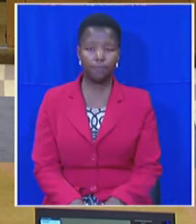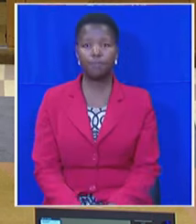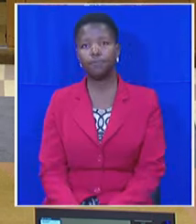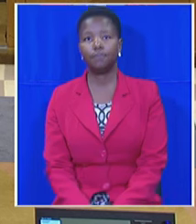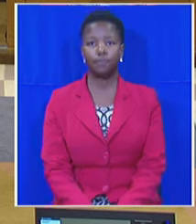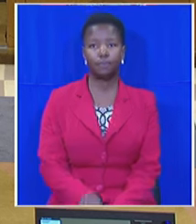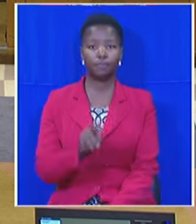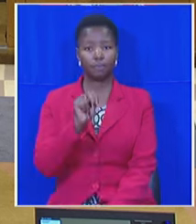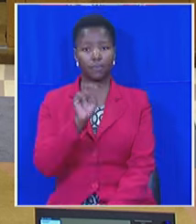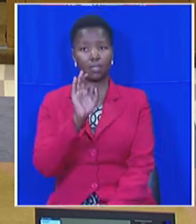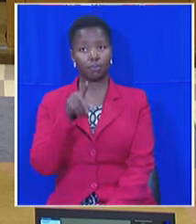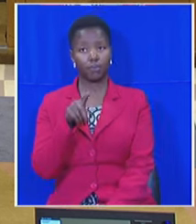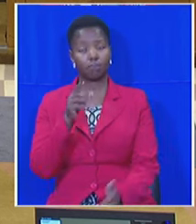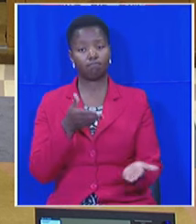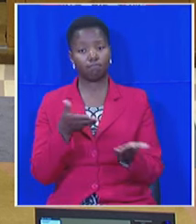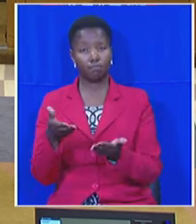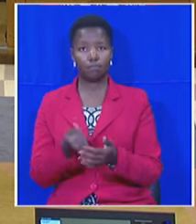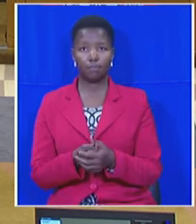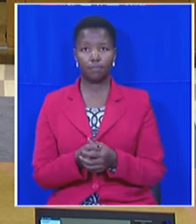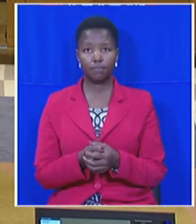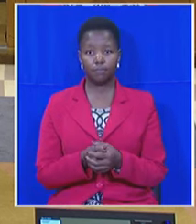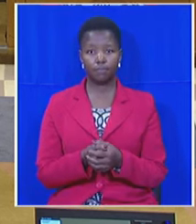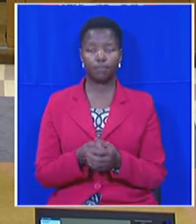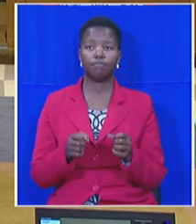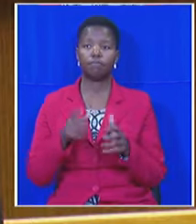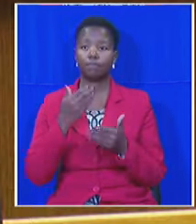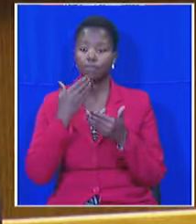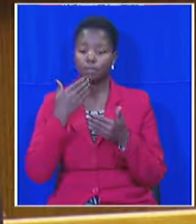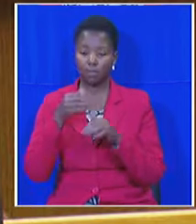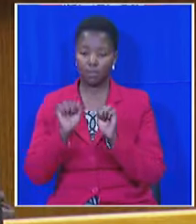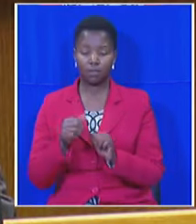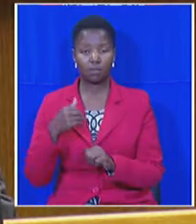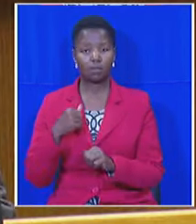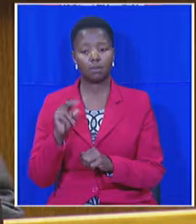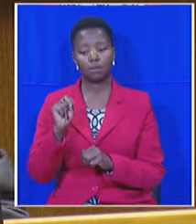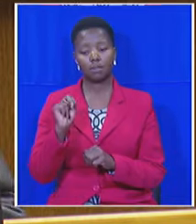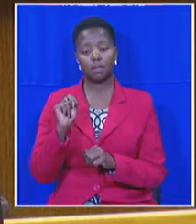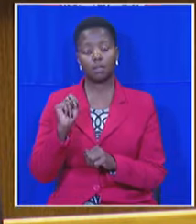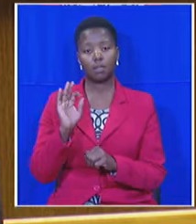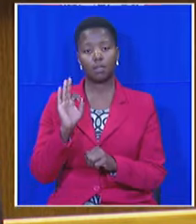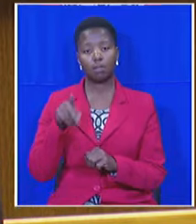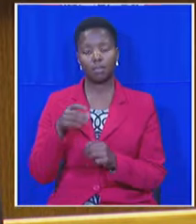Thank you. Order. Thank you, Honorable Chairperson. The National Freedom Party supports this budget.